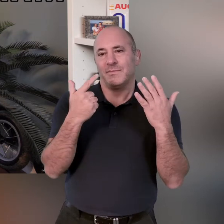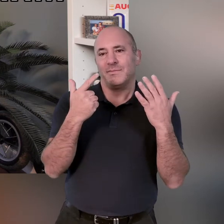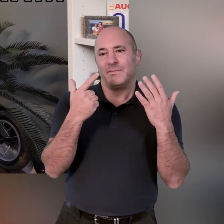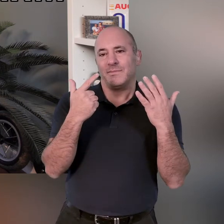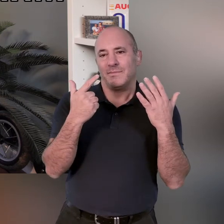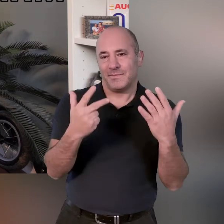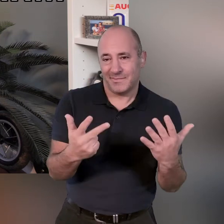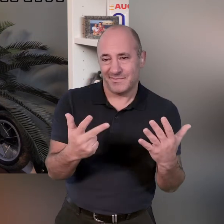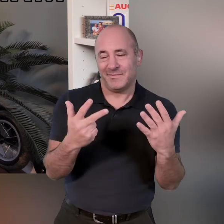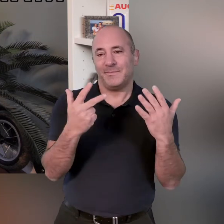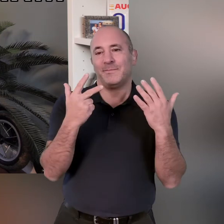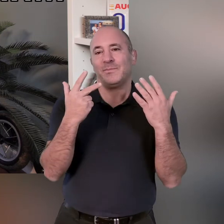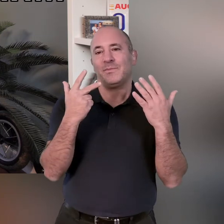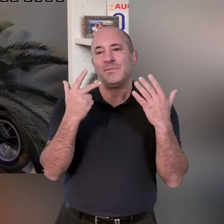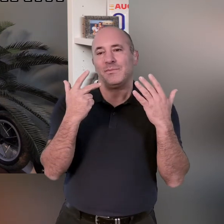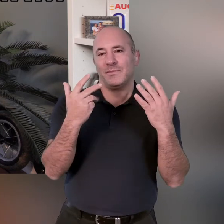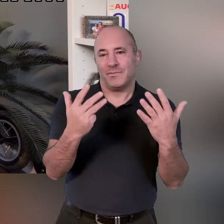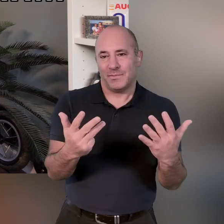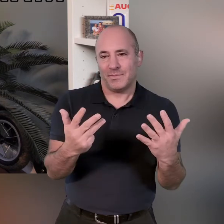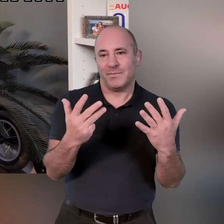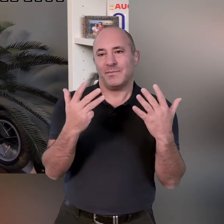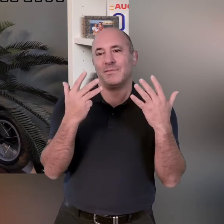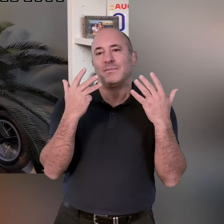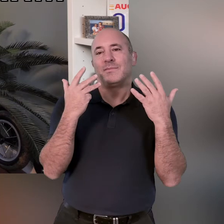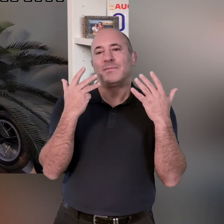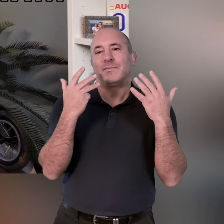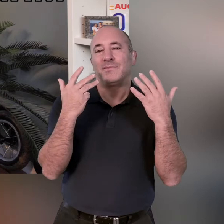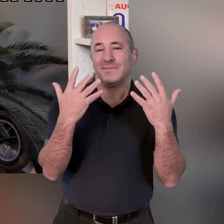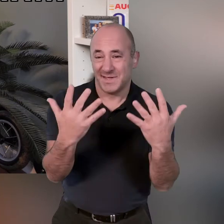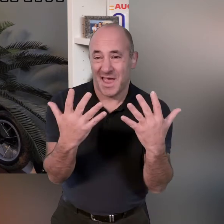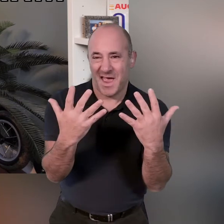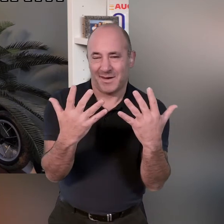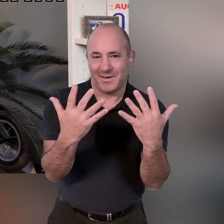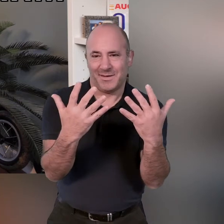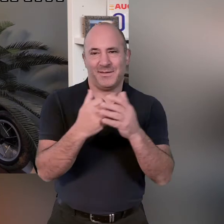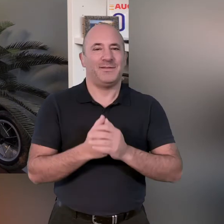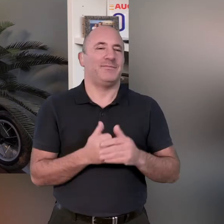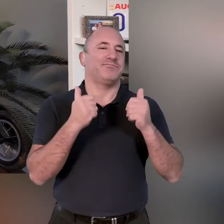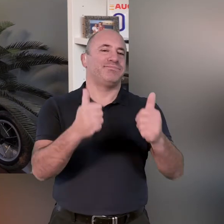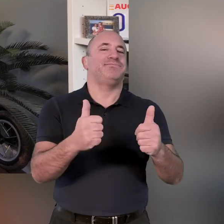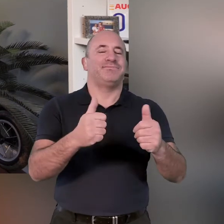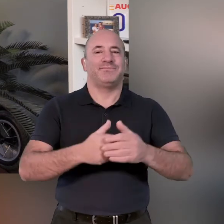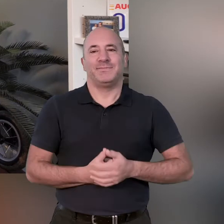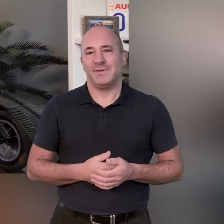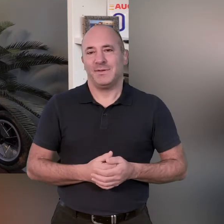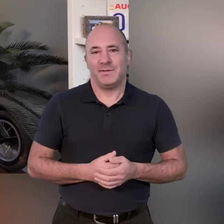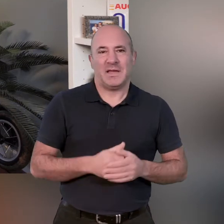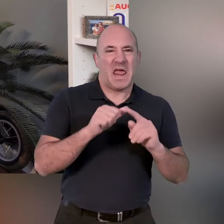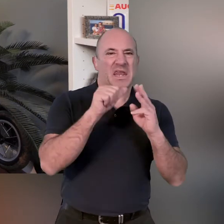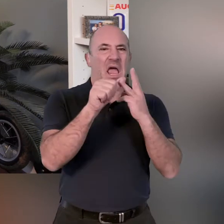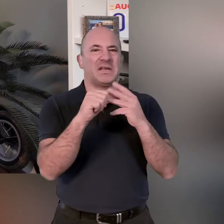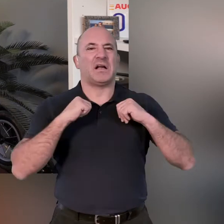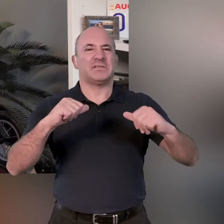7, 8, 9, last one, 10. Good stuff. Okay, so